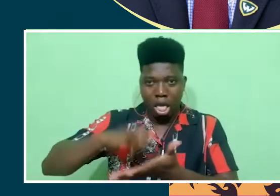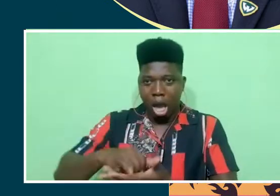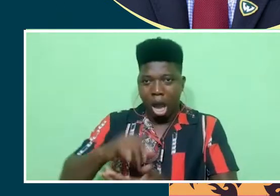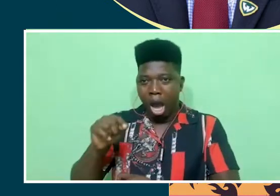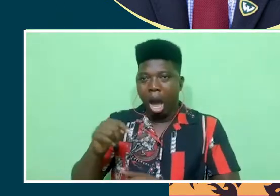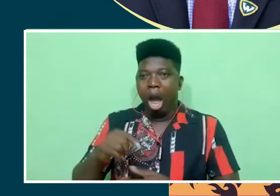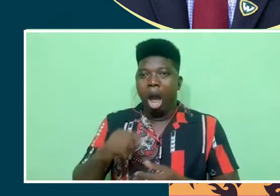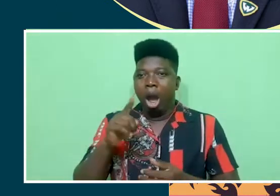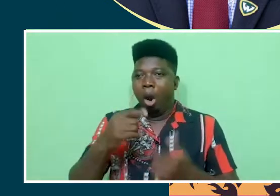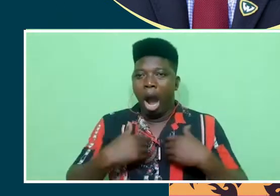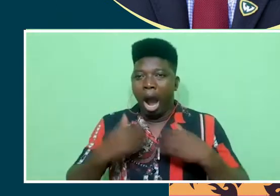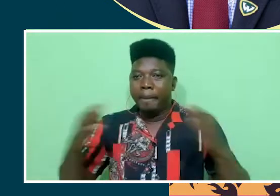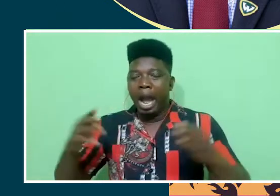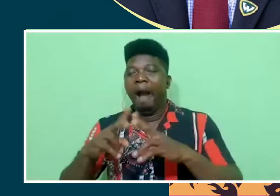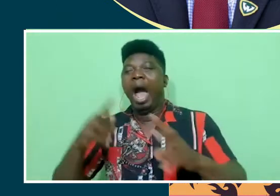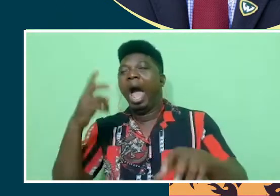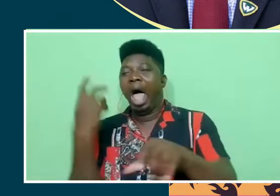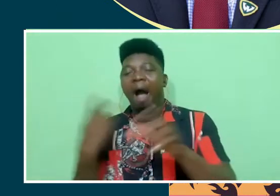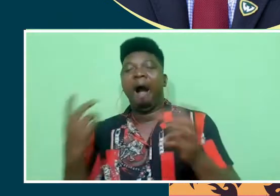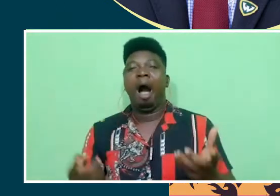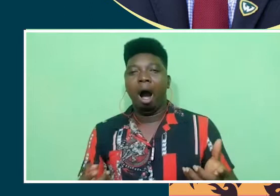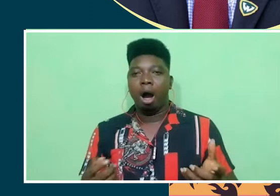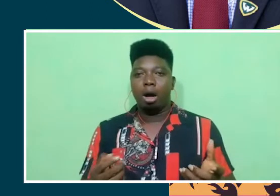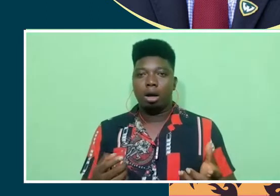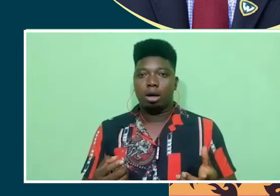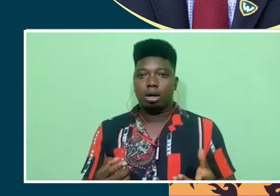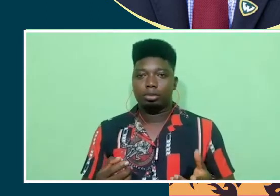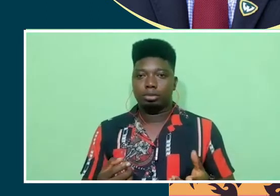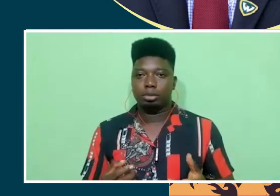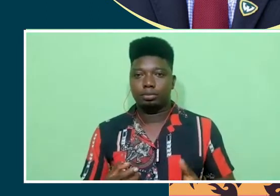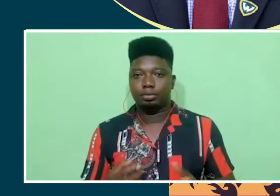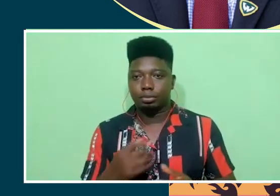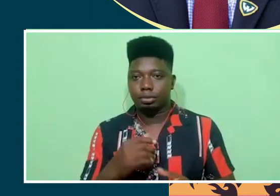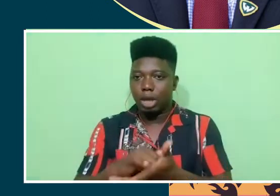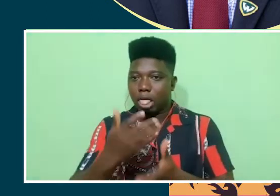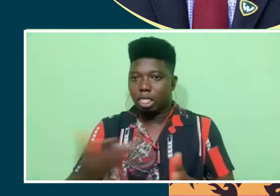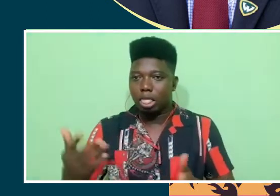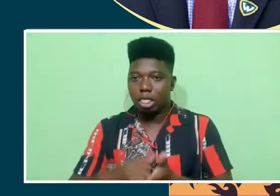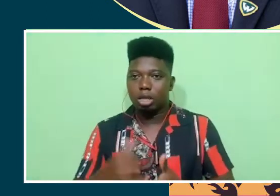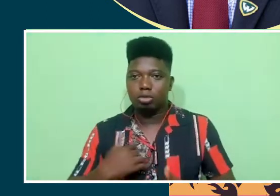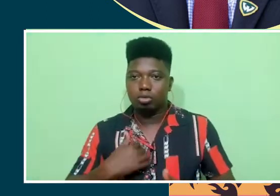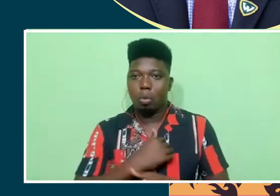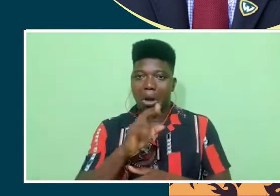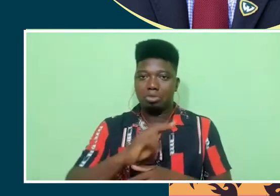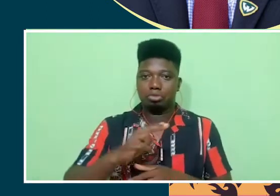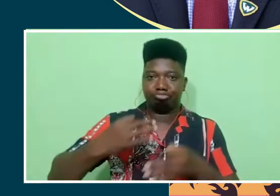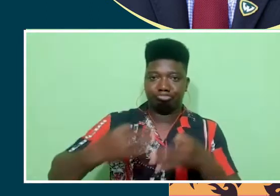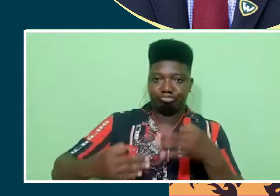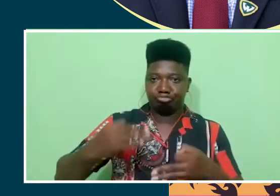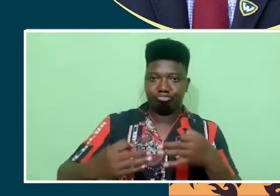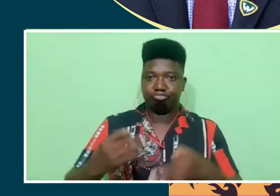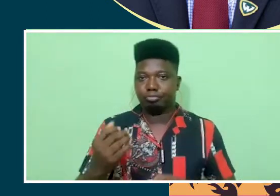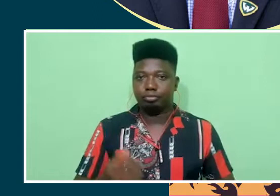difficult because at an early stage when those things were building up, they're not realizing. Because as a